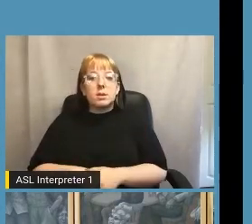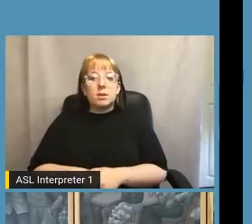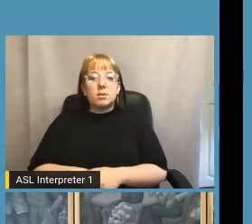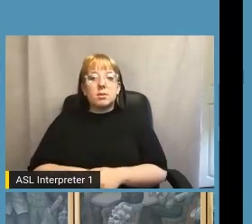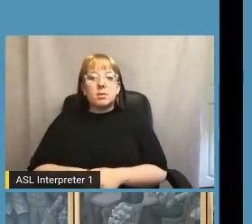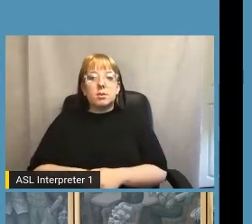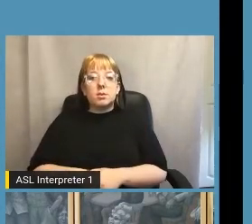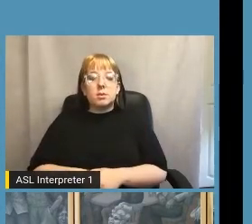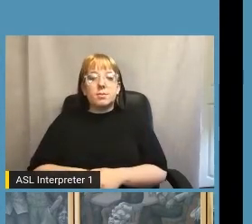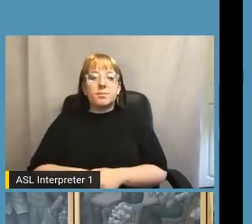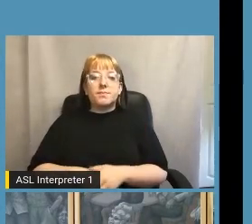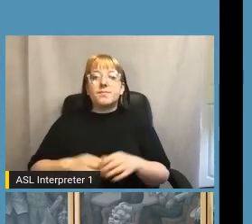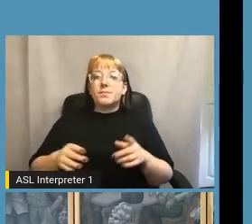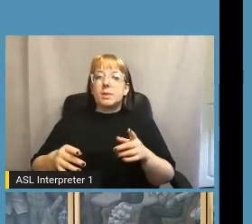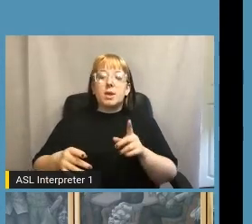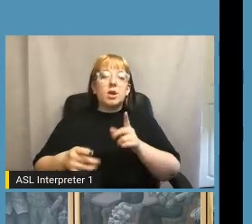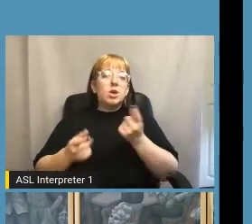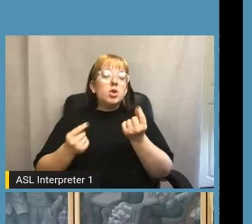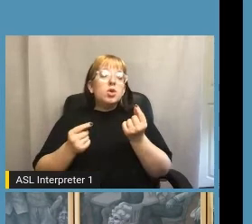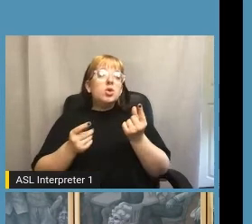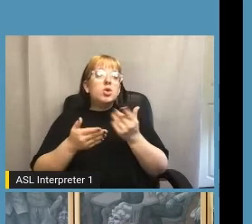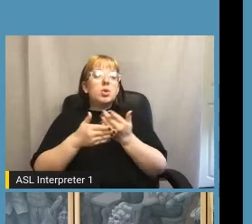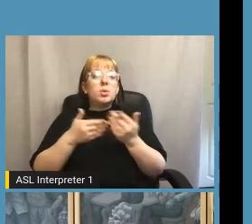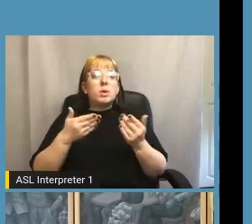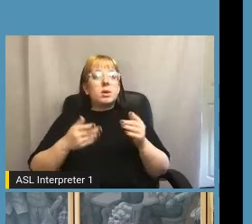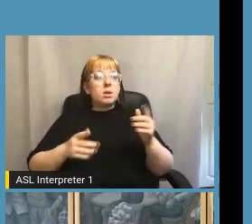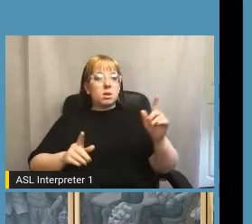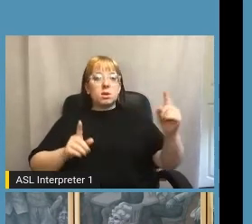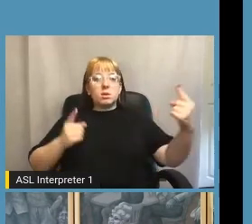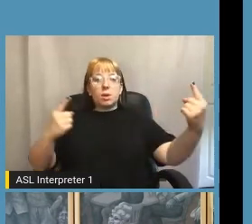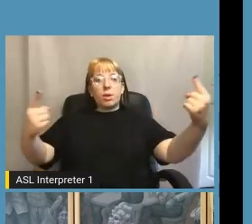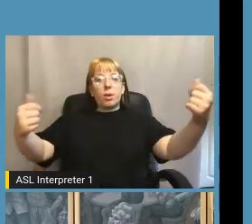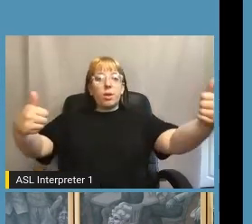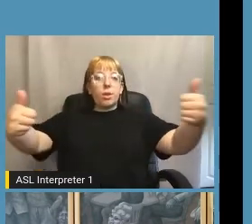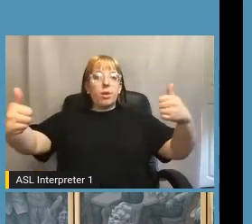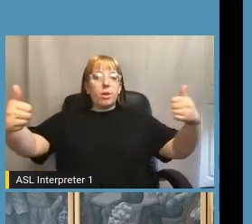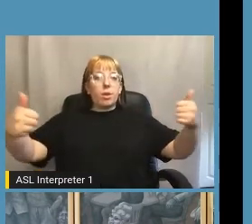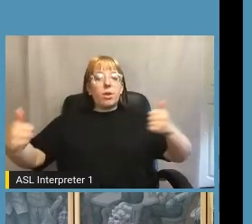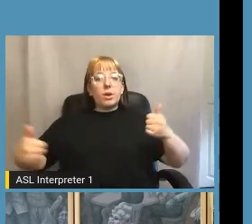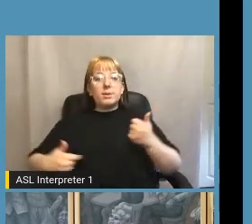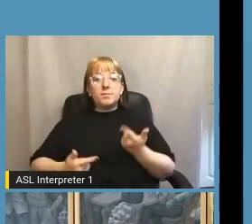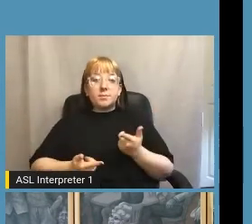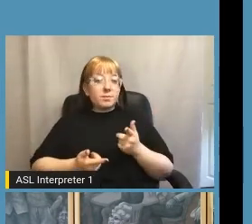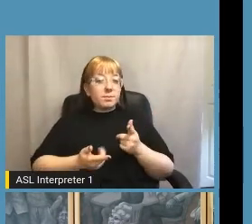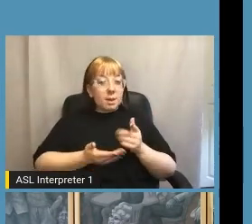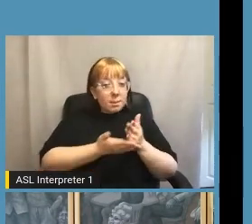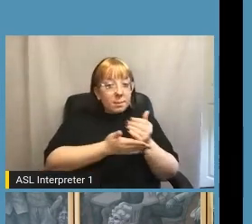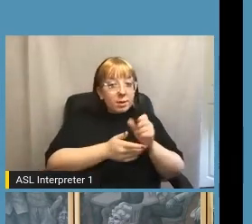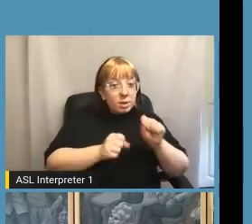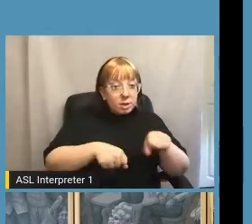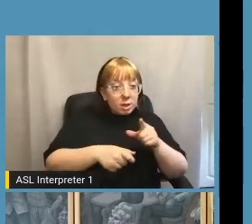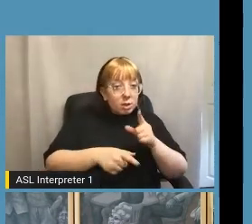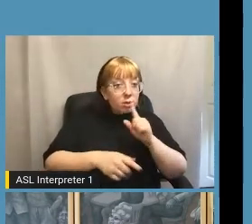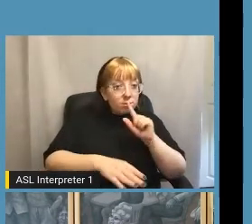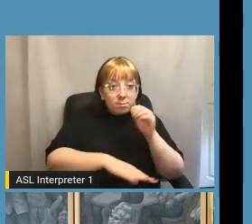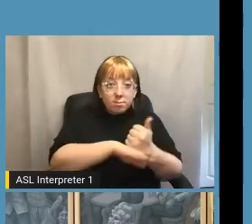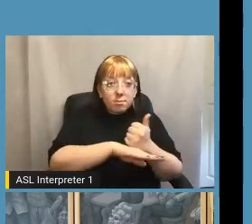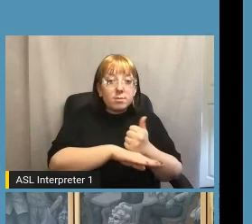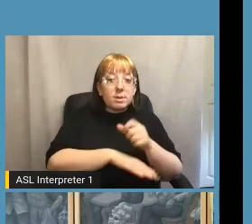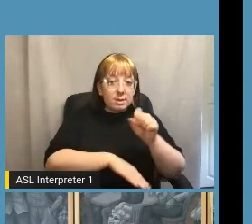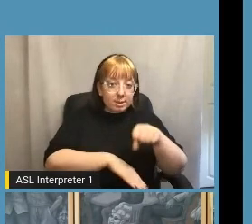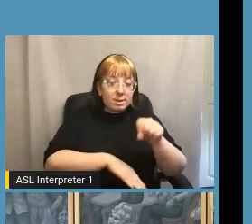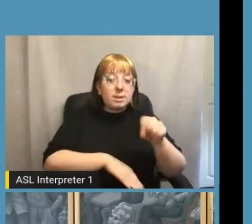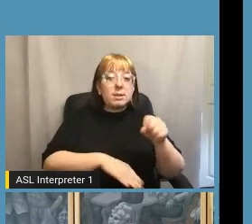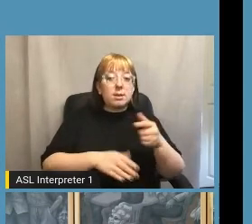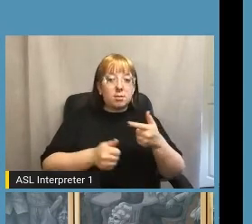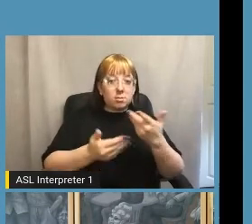often doing things remotely, is rarely a bad idea. What budget can you commit to the project, both as a startup cost, which is